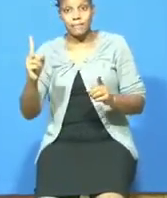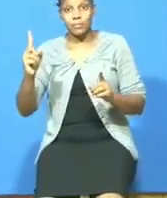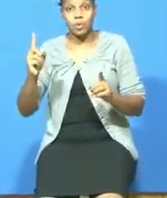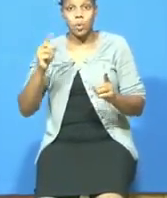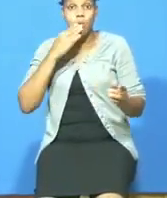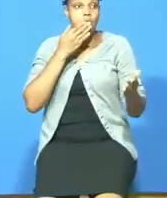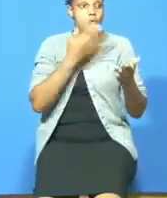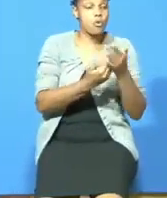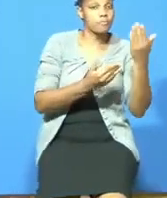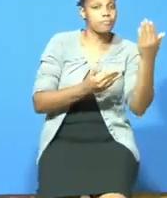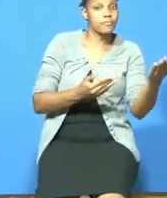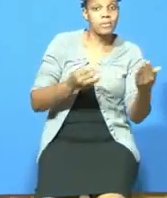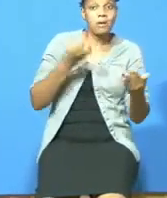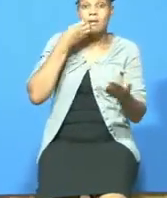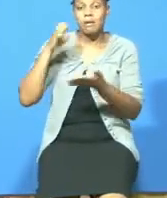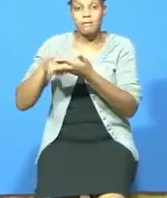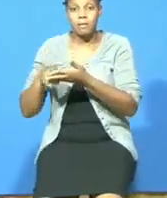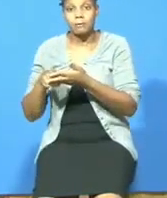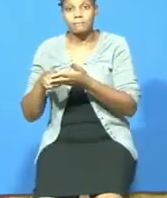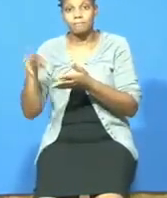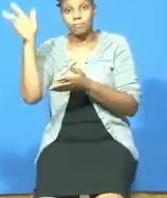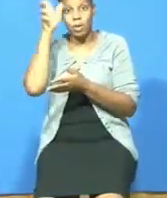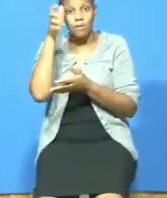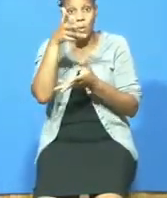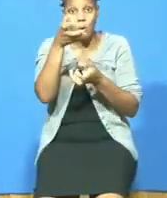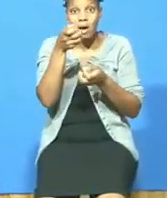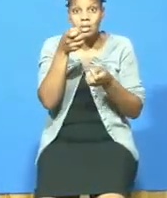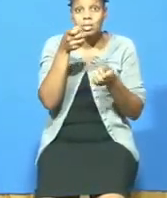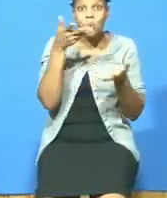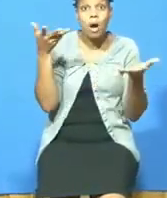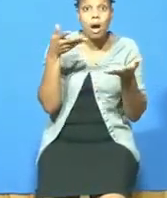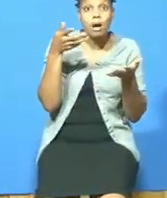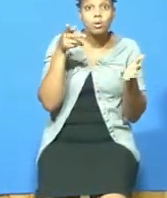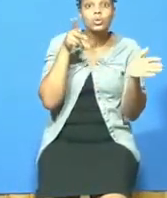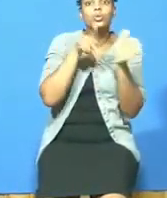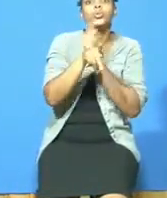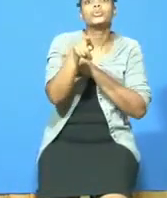the devil wants you dead.